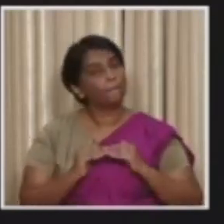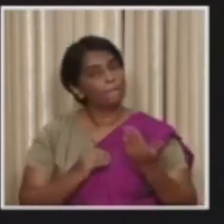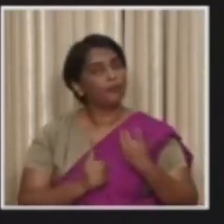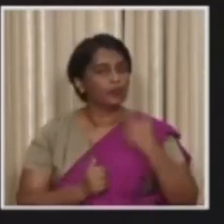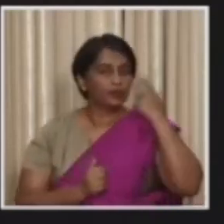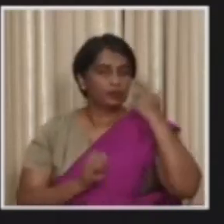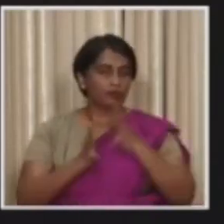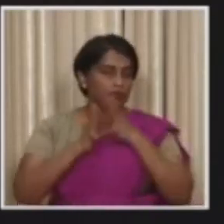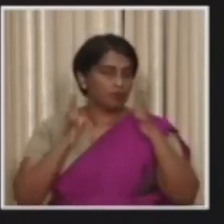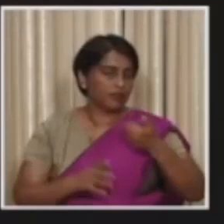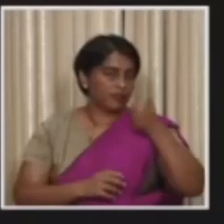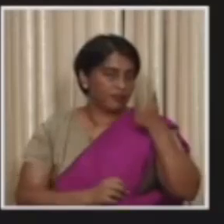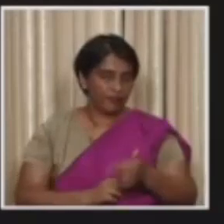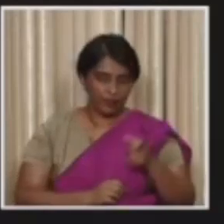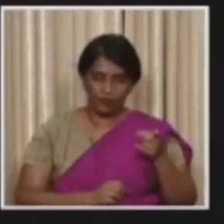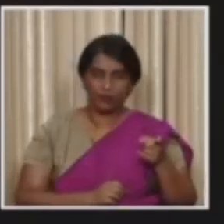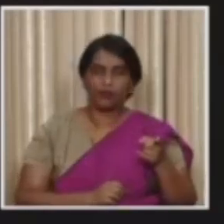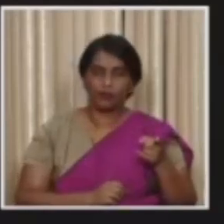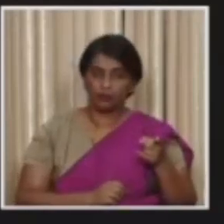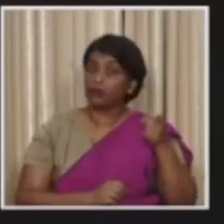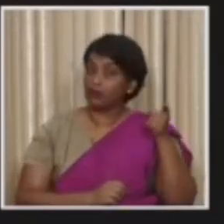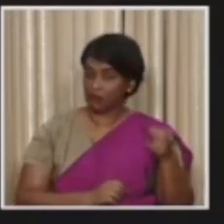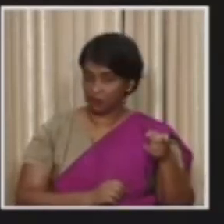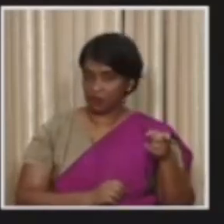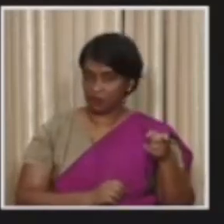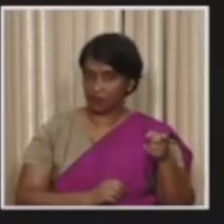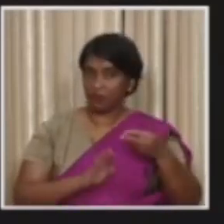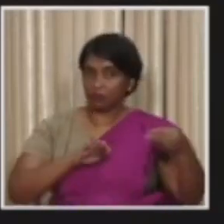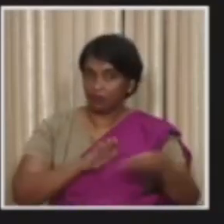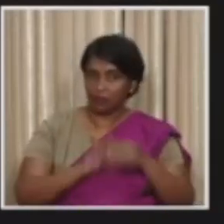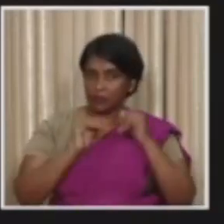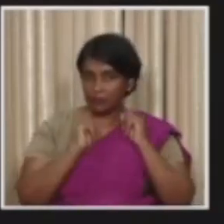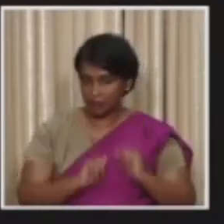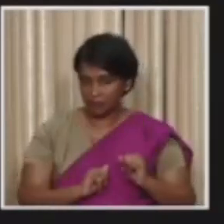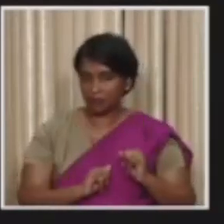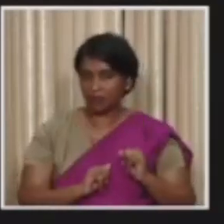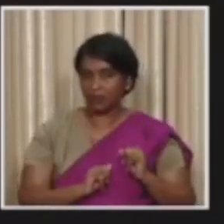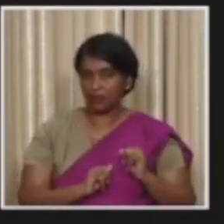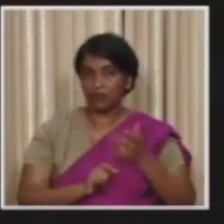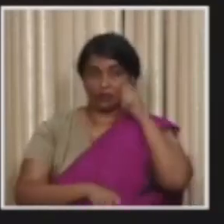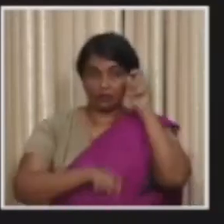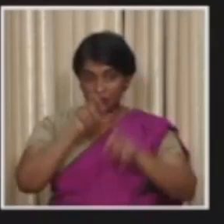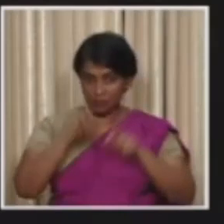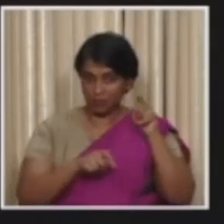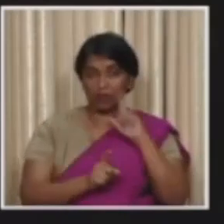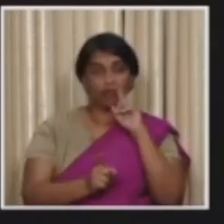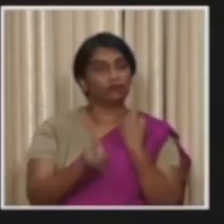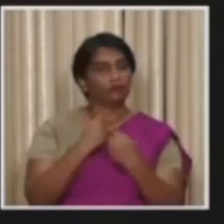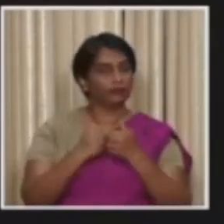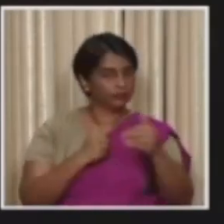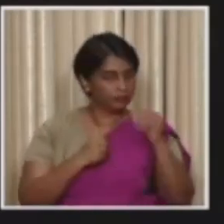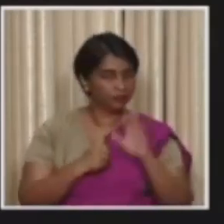itena vishala wedagat kamat tiyenawa, e allassa dushana niladarinta, vimarshane